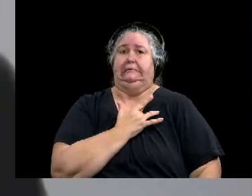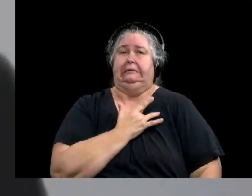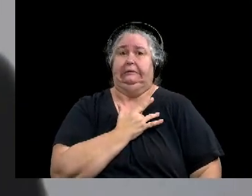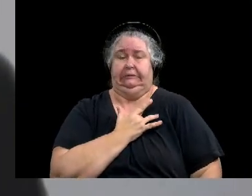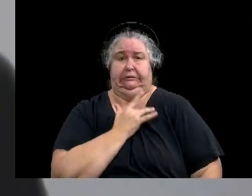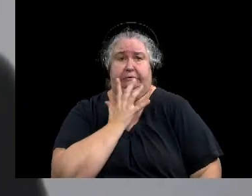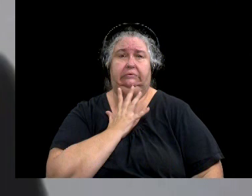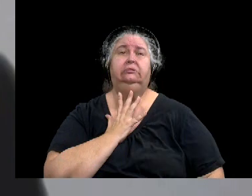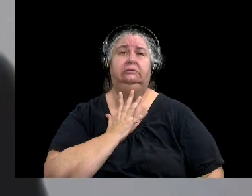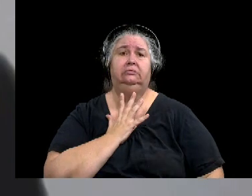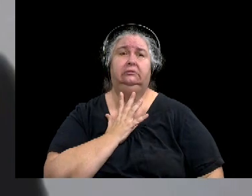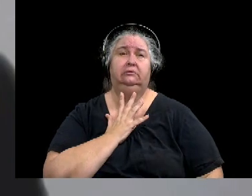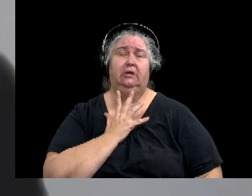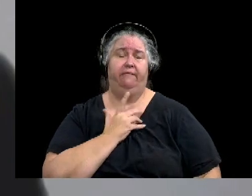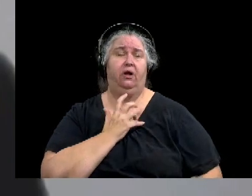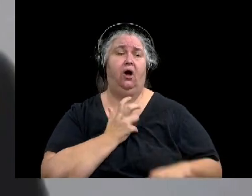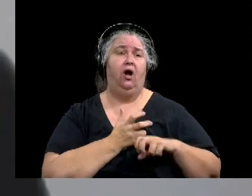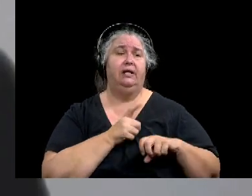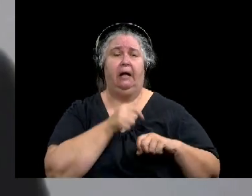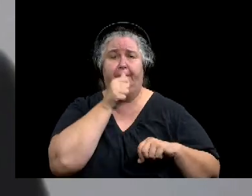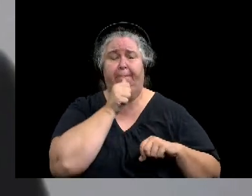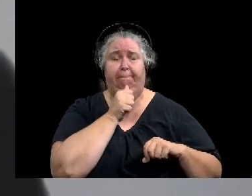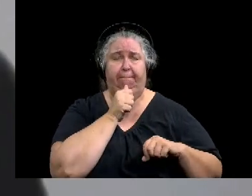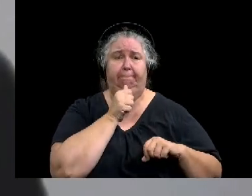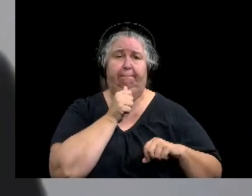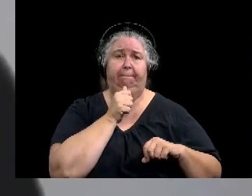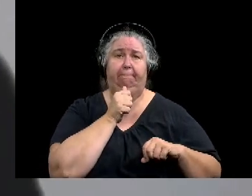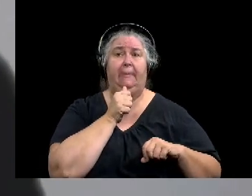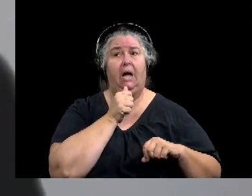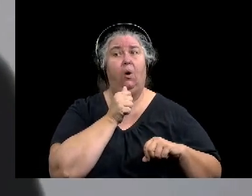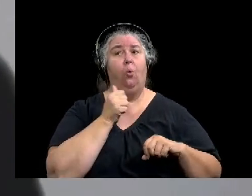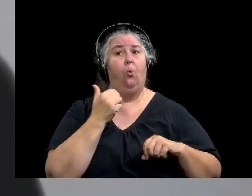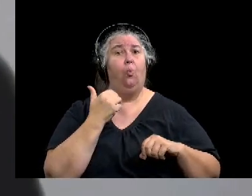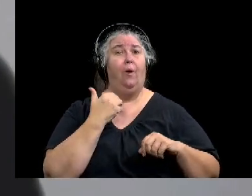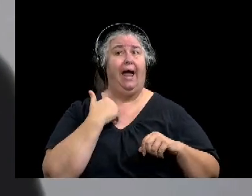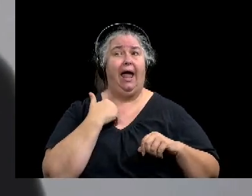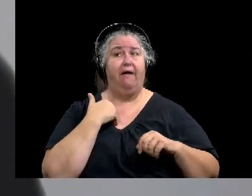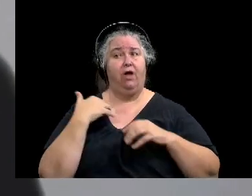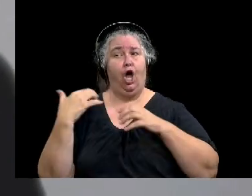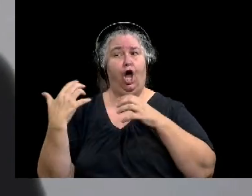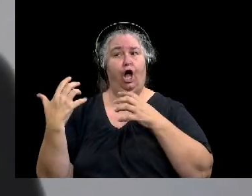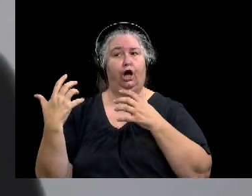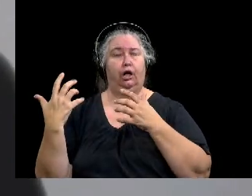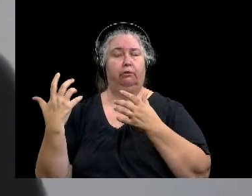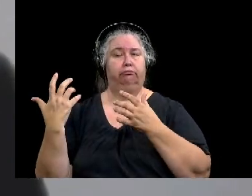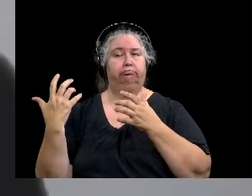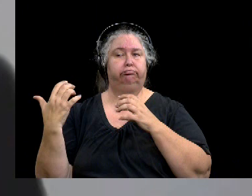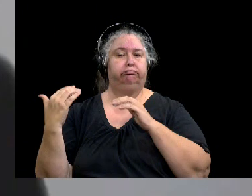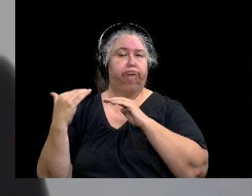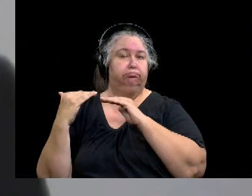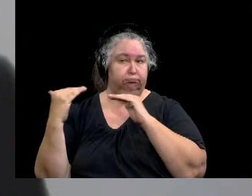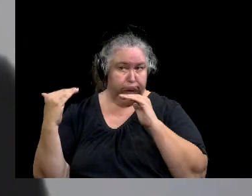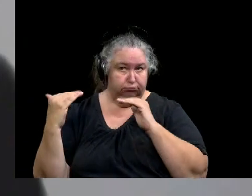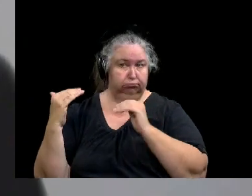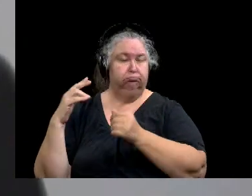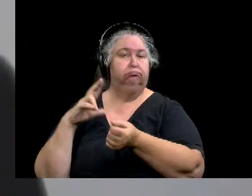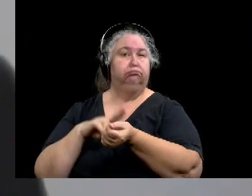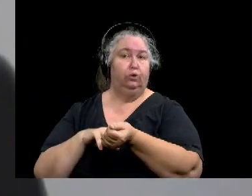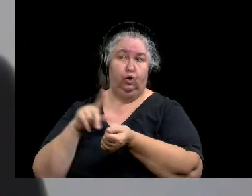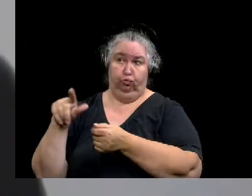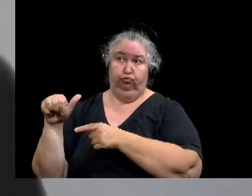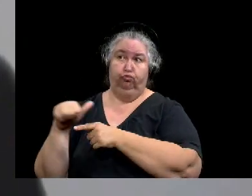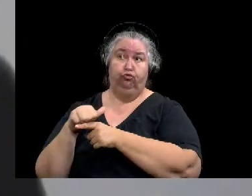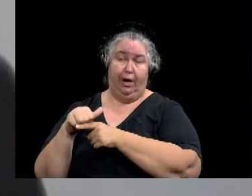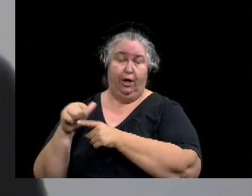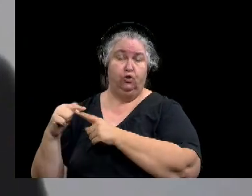really sad about it and you're having a hard time coping with that, there is a colleague, so an equivalent peer nurse, who's been trained to